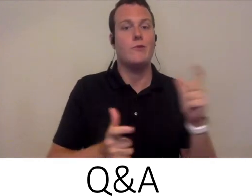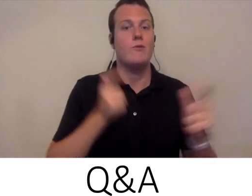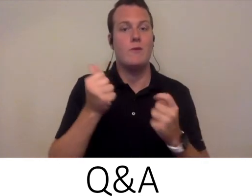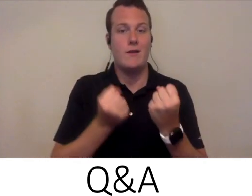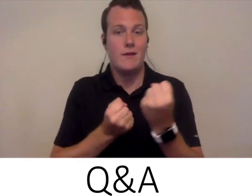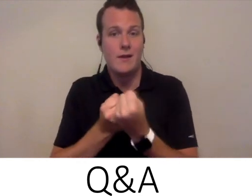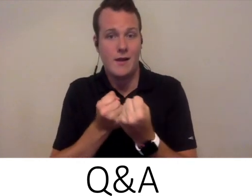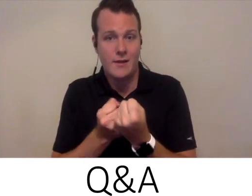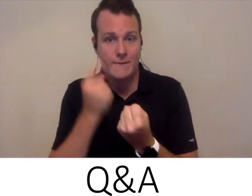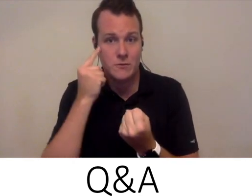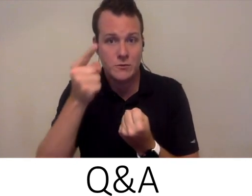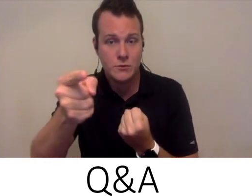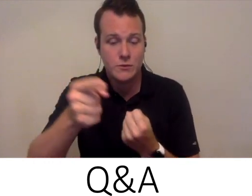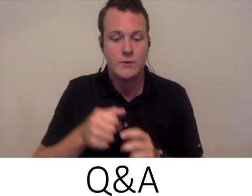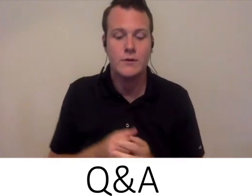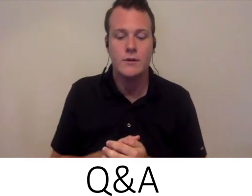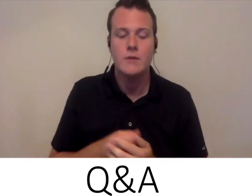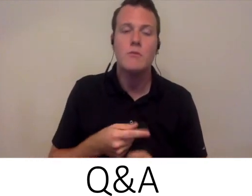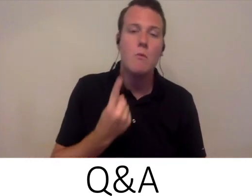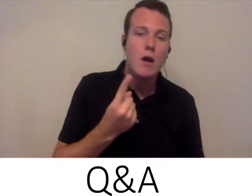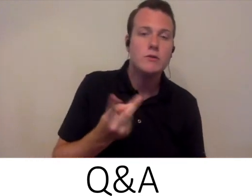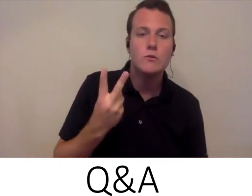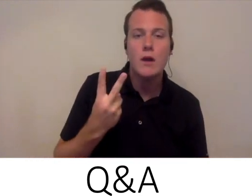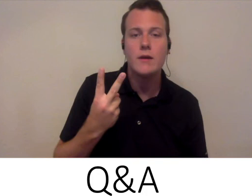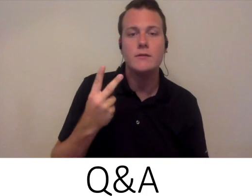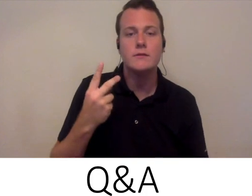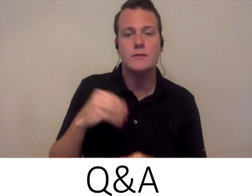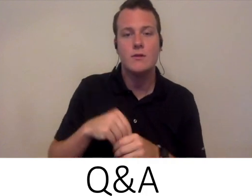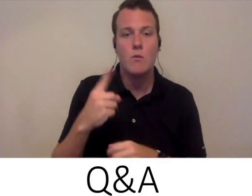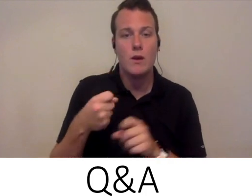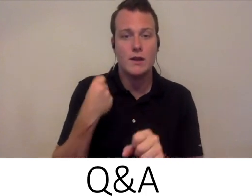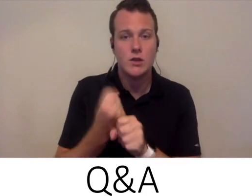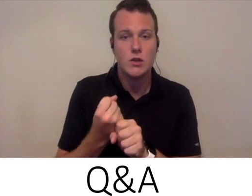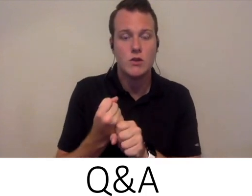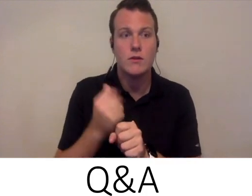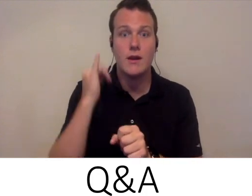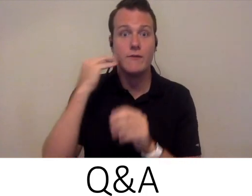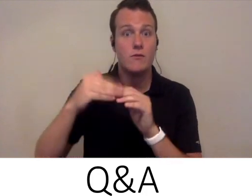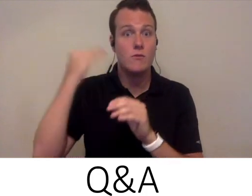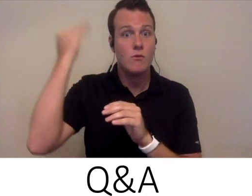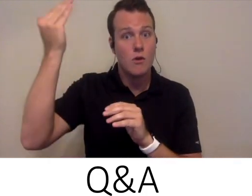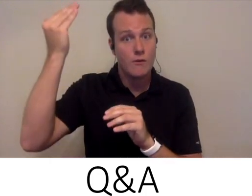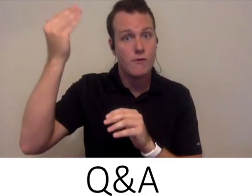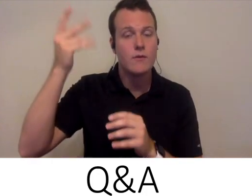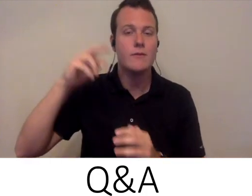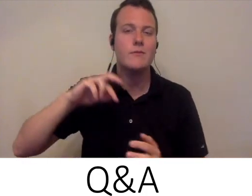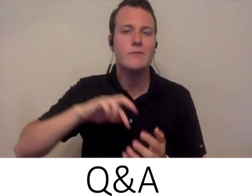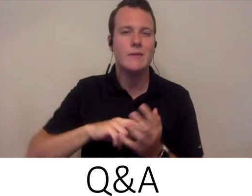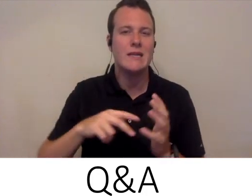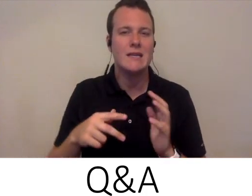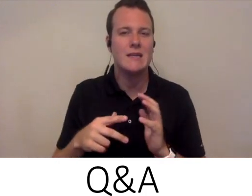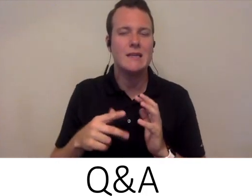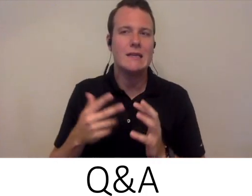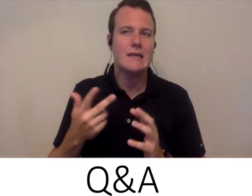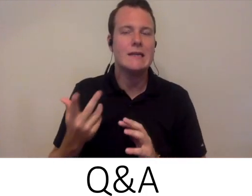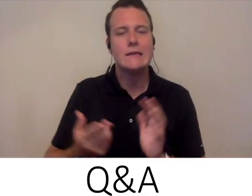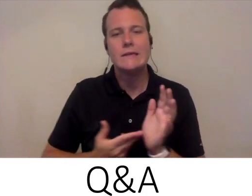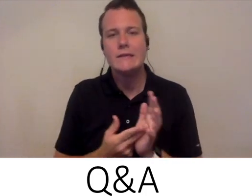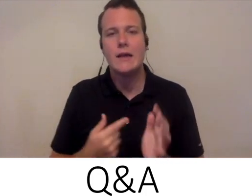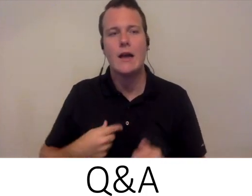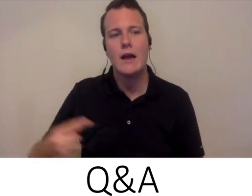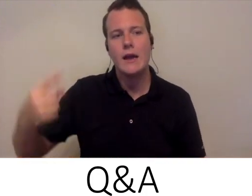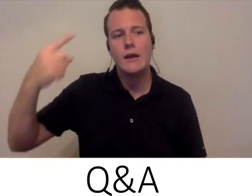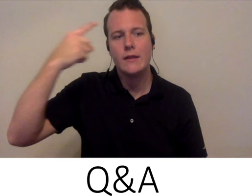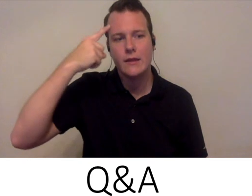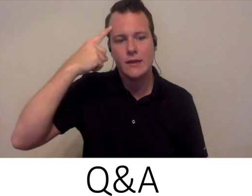is enough. Doing it more than that, I think that you're going to lose the edge that you would bring with